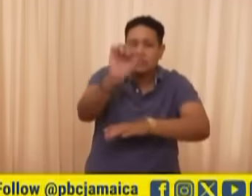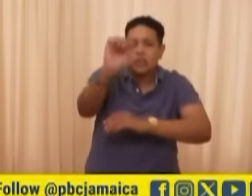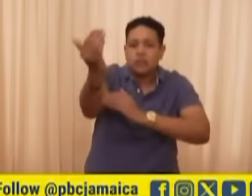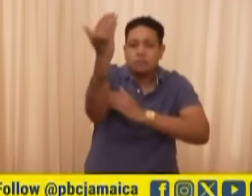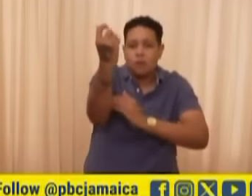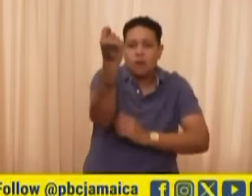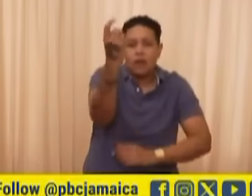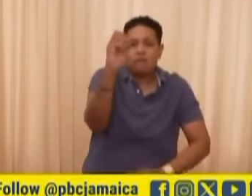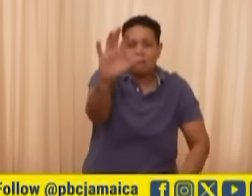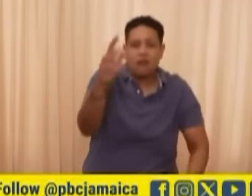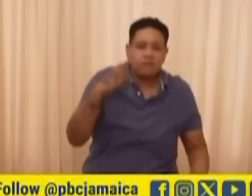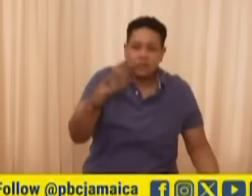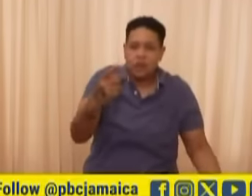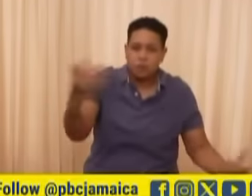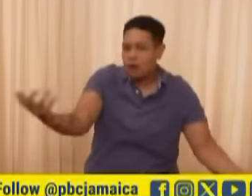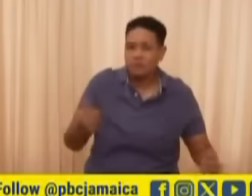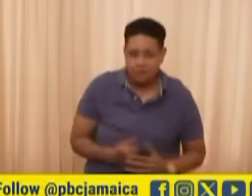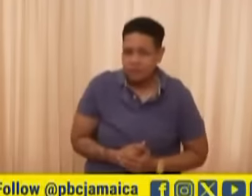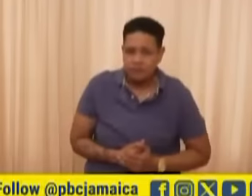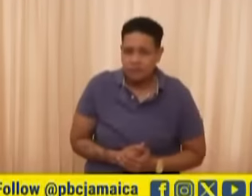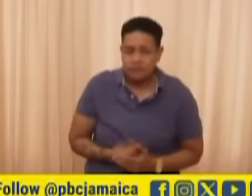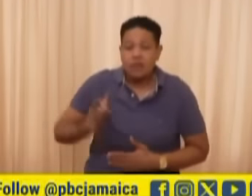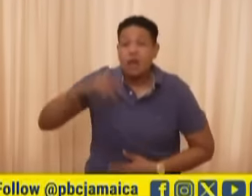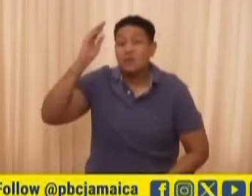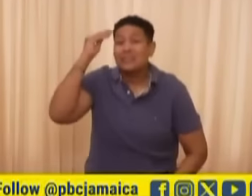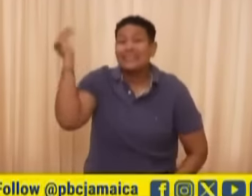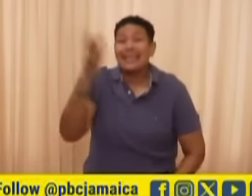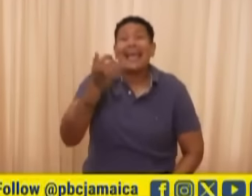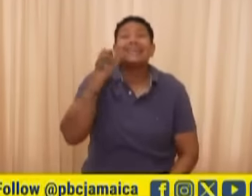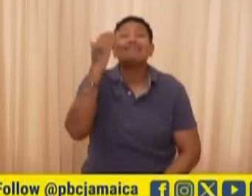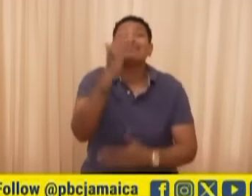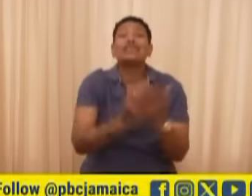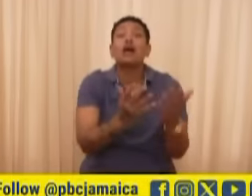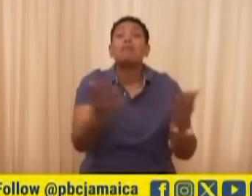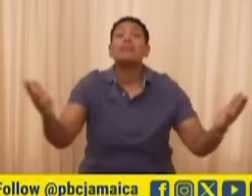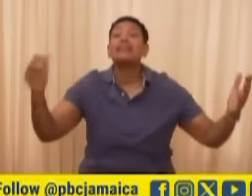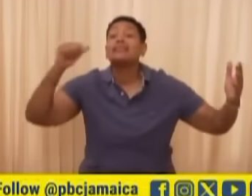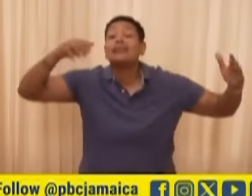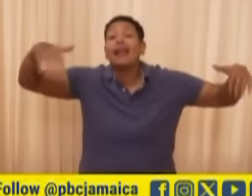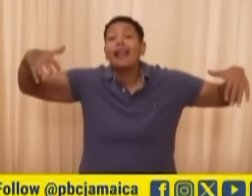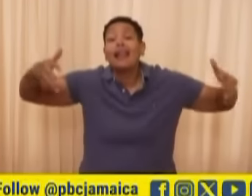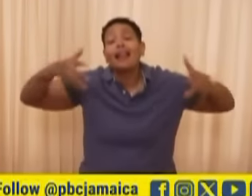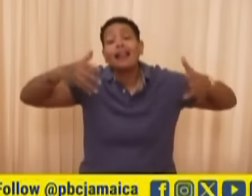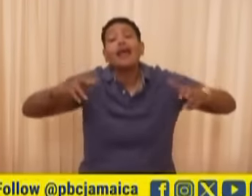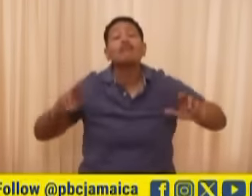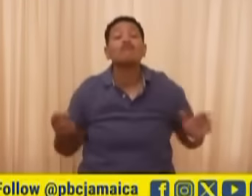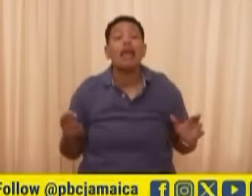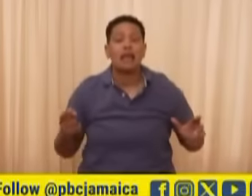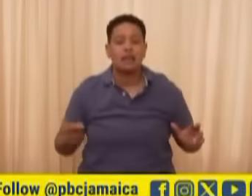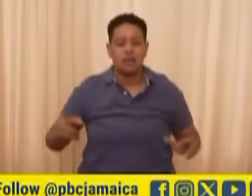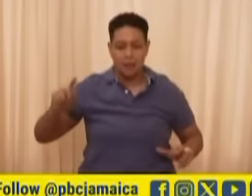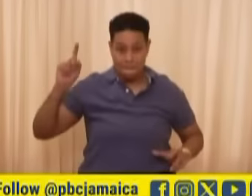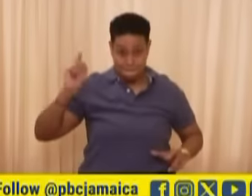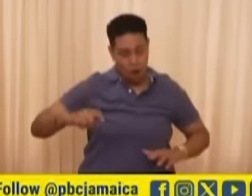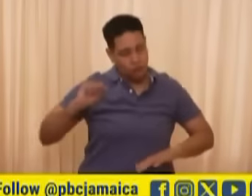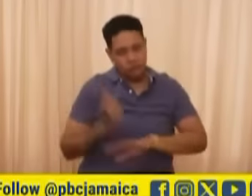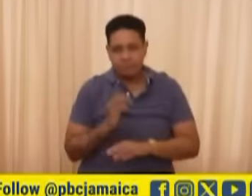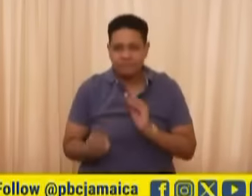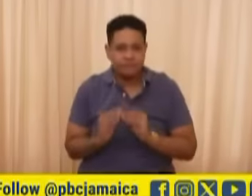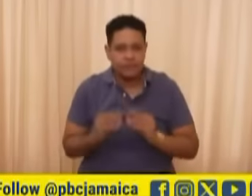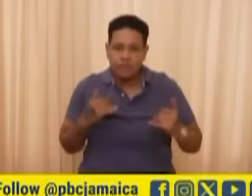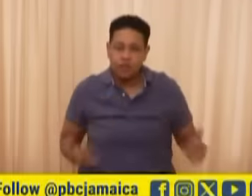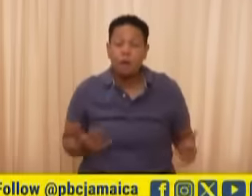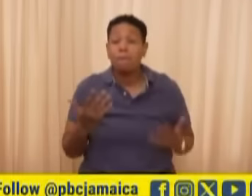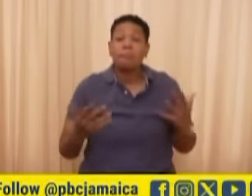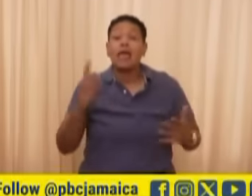at 11:05 a.m.? I would say if there are some things that are not yet in place, that must be in place, you might have